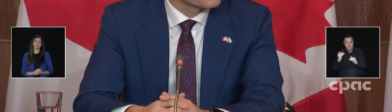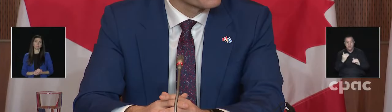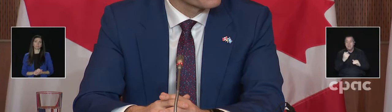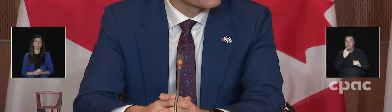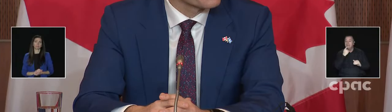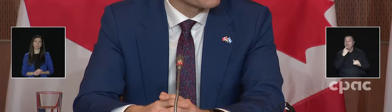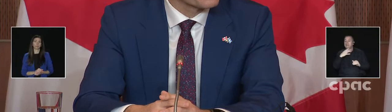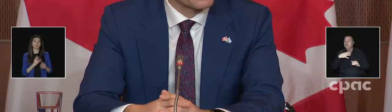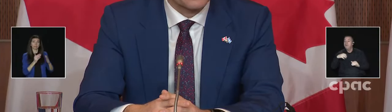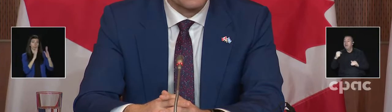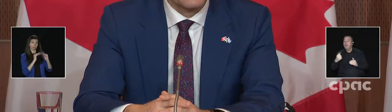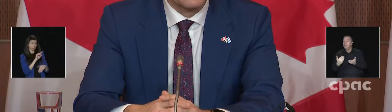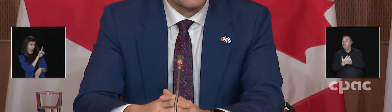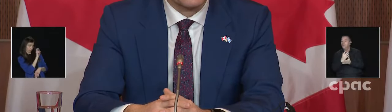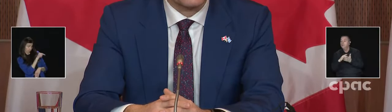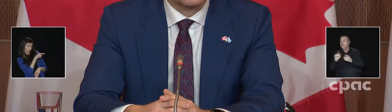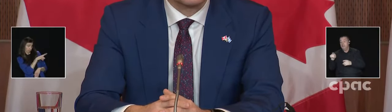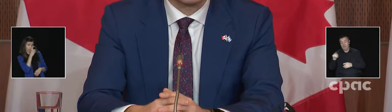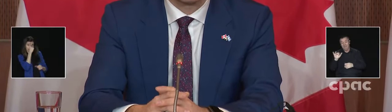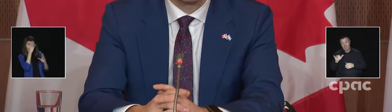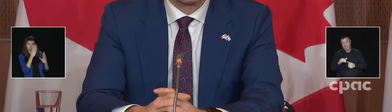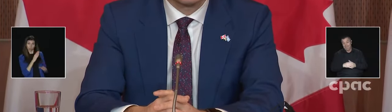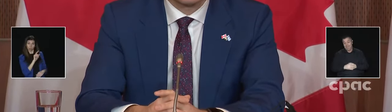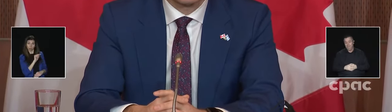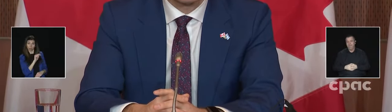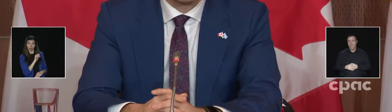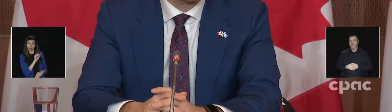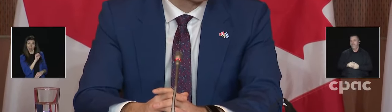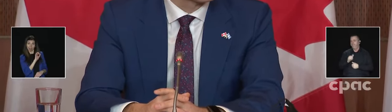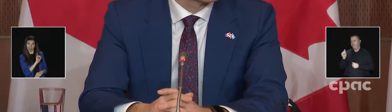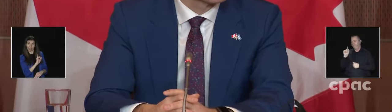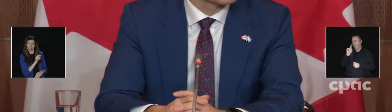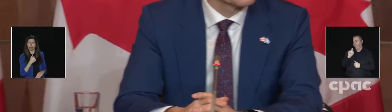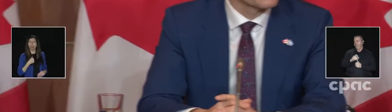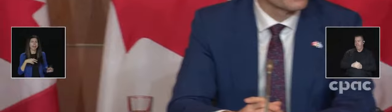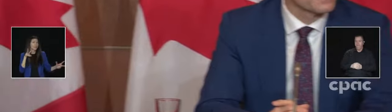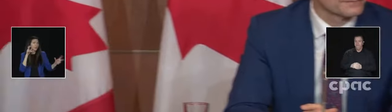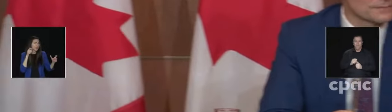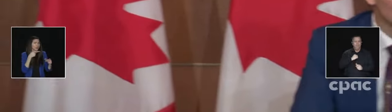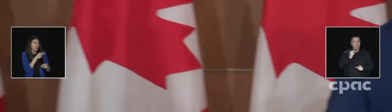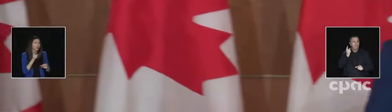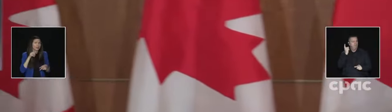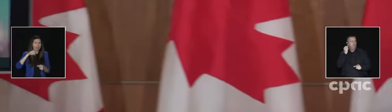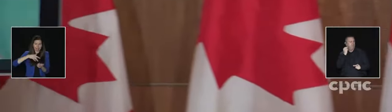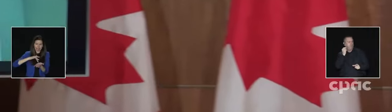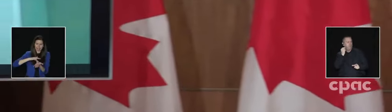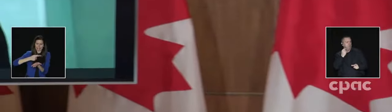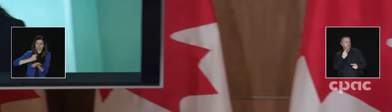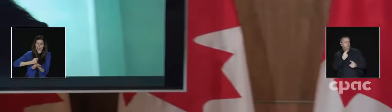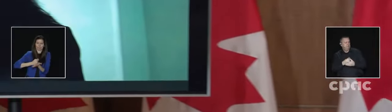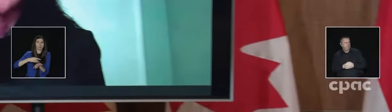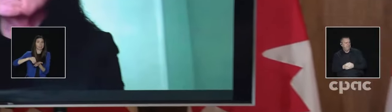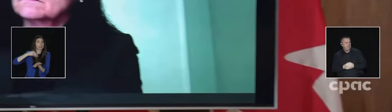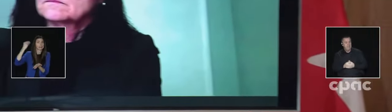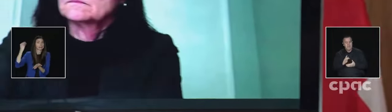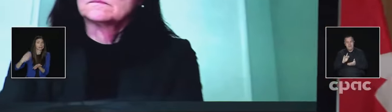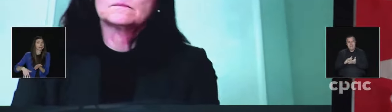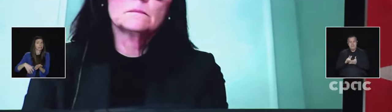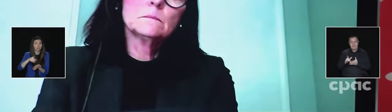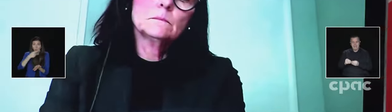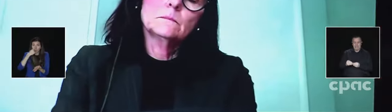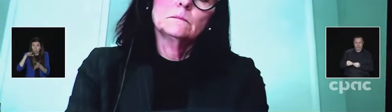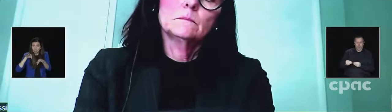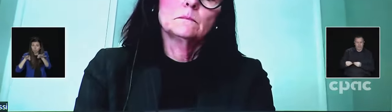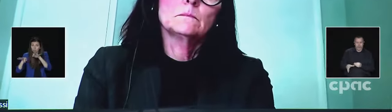Question for Minister Tassi. Minister, we hear that this drug is quite expensive. I'm wondering if there's anything you can share about the cost and whether the cost has